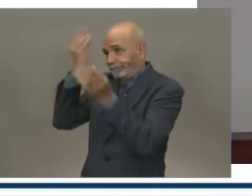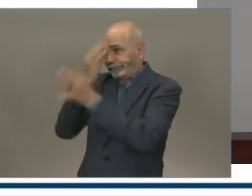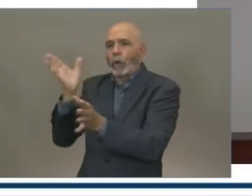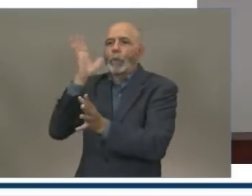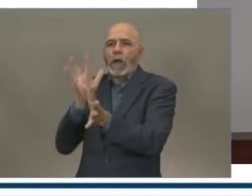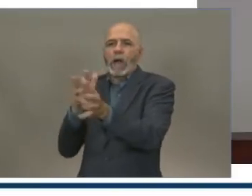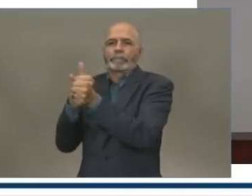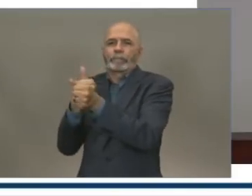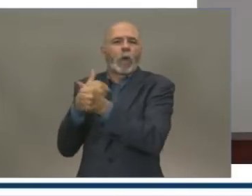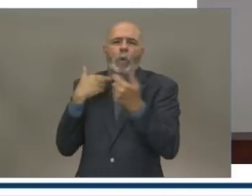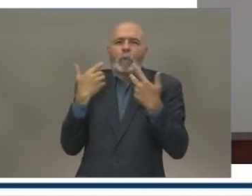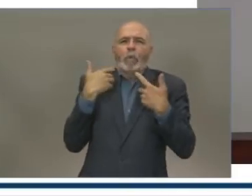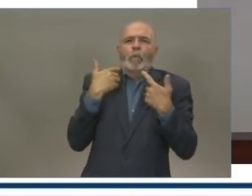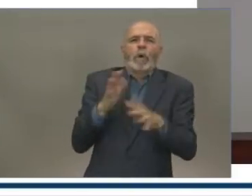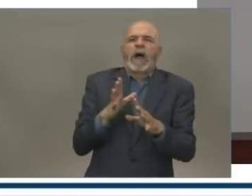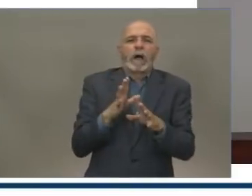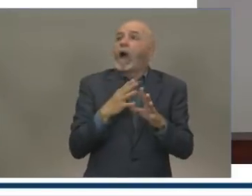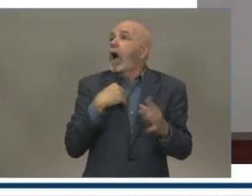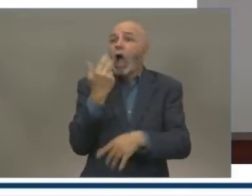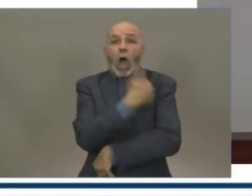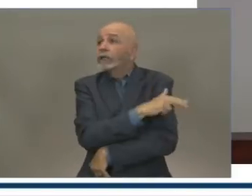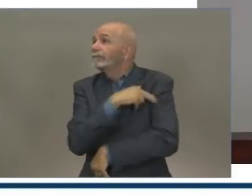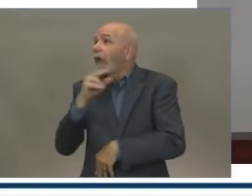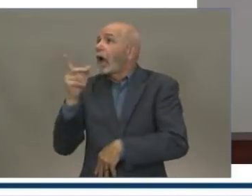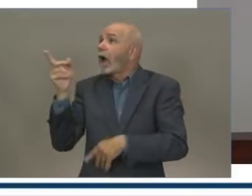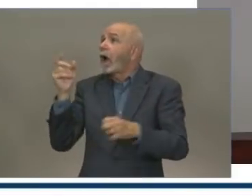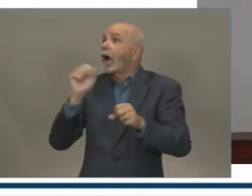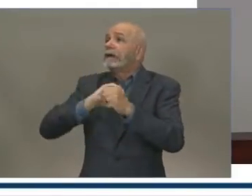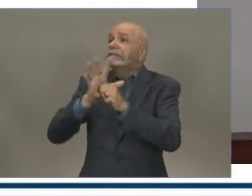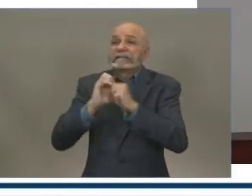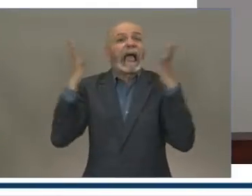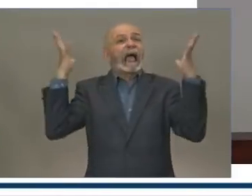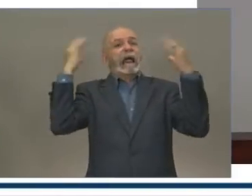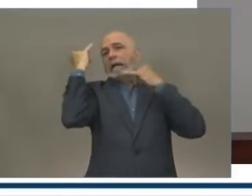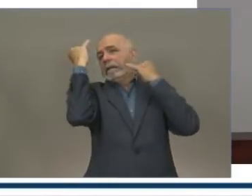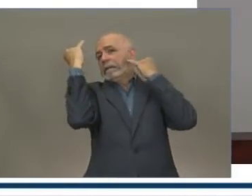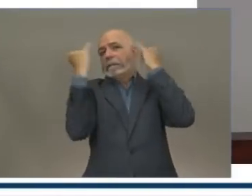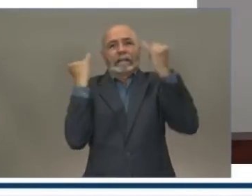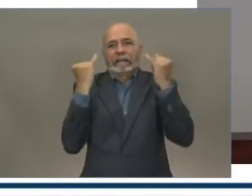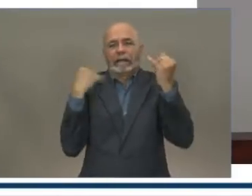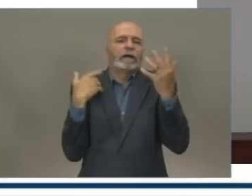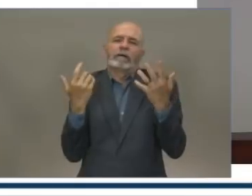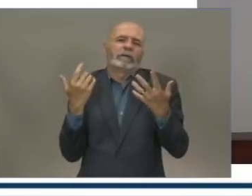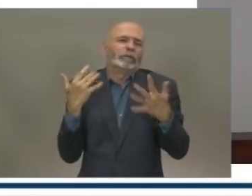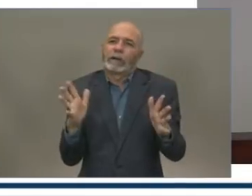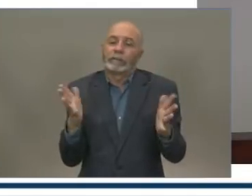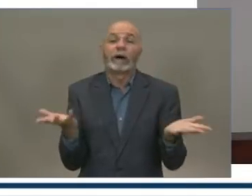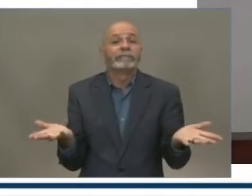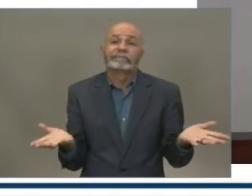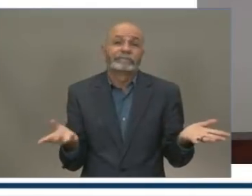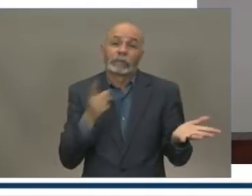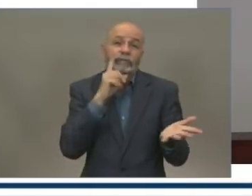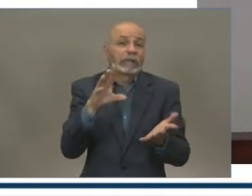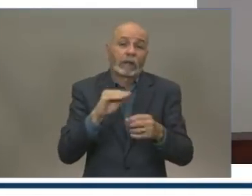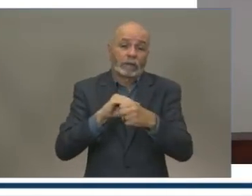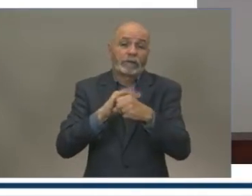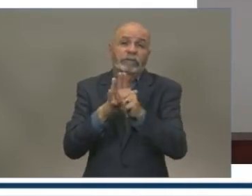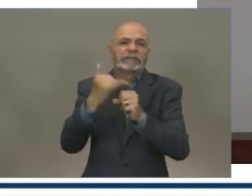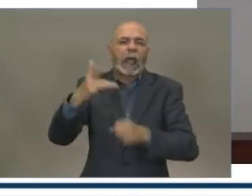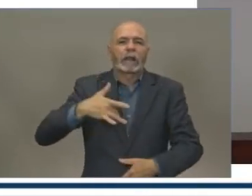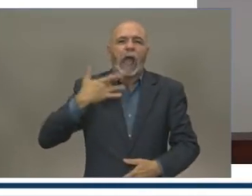to hear about COVID in our hospitals or in our communities, but this is a reminder that COVID is still very real here in Nova Scotia.